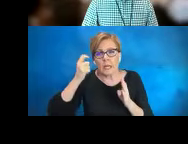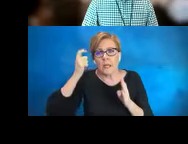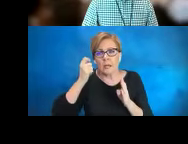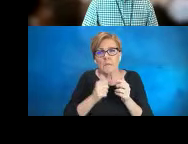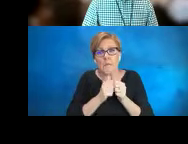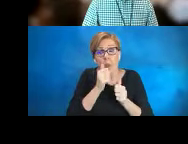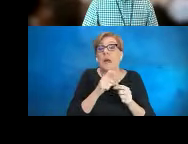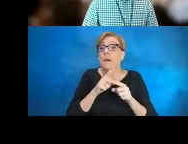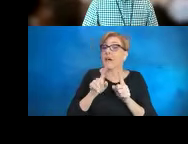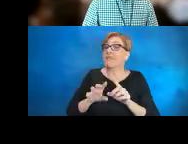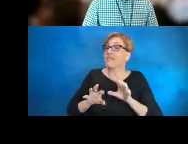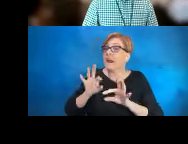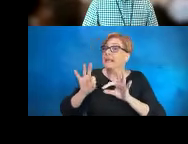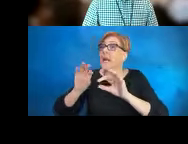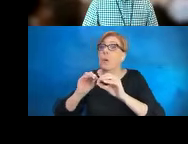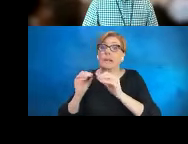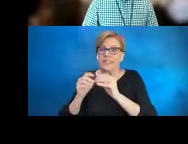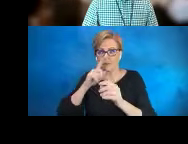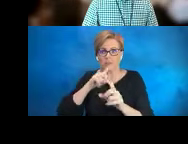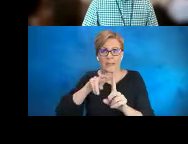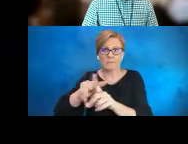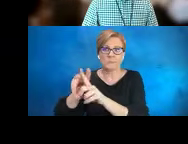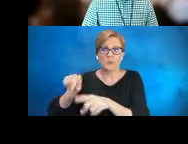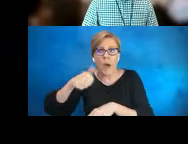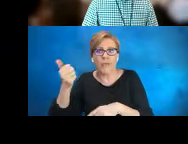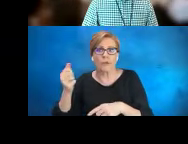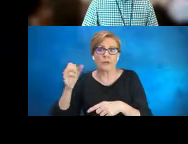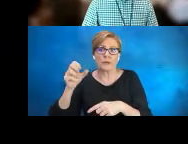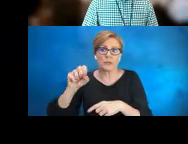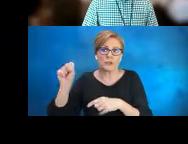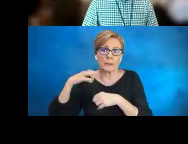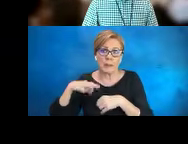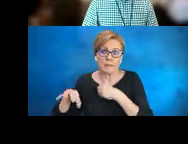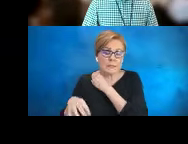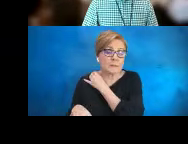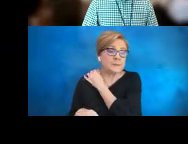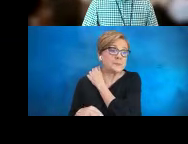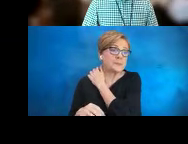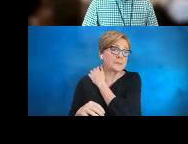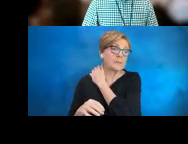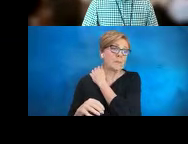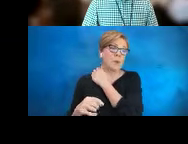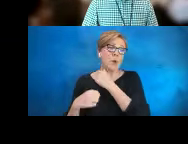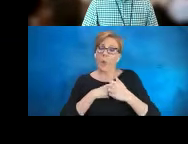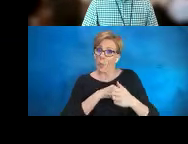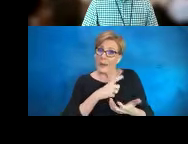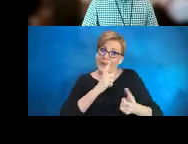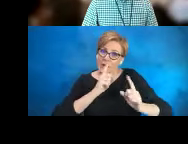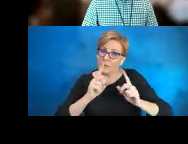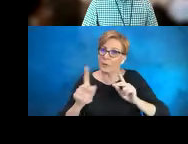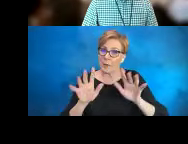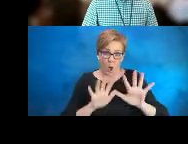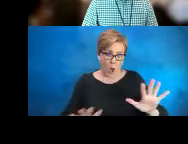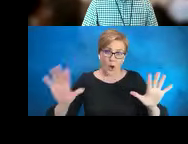are also relevant to other types of Social Security benefits. And we made sure to interview people across the United